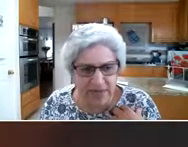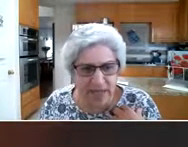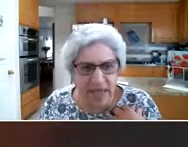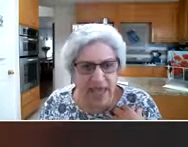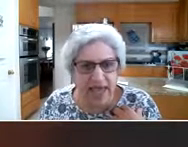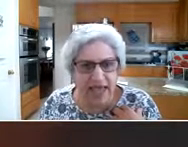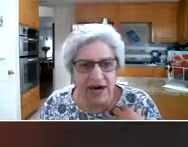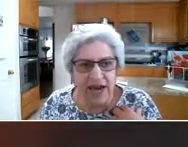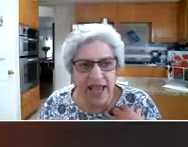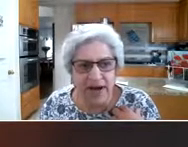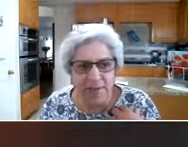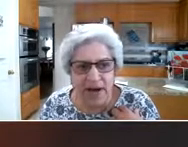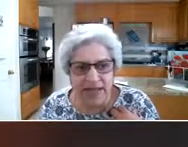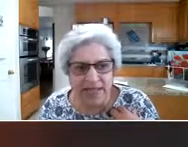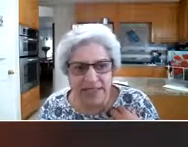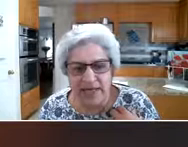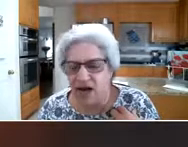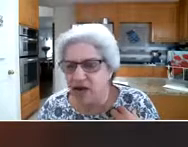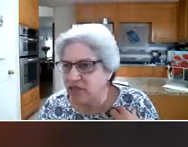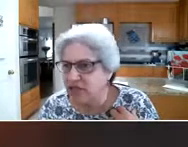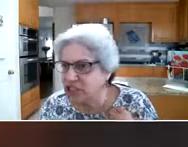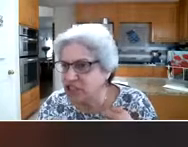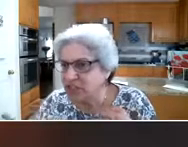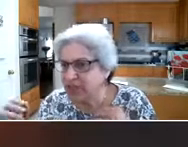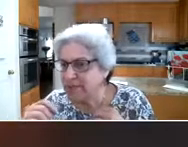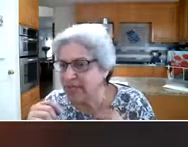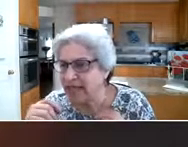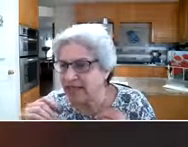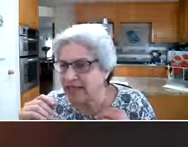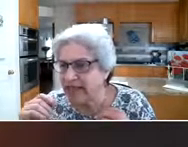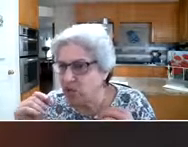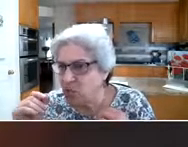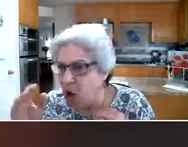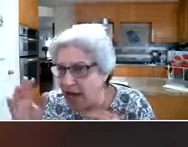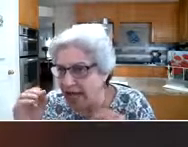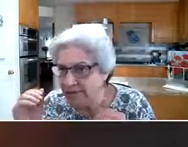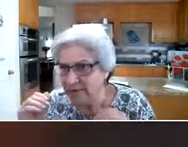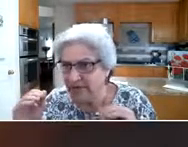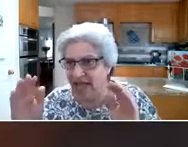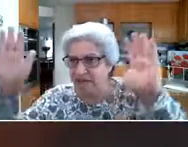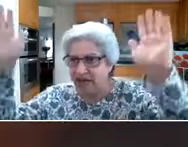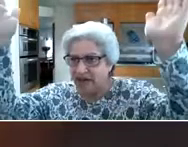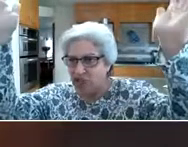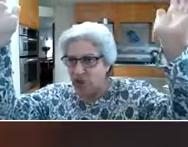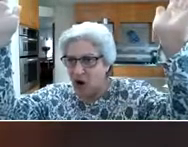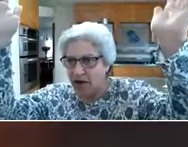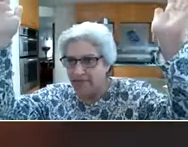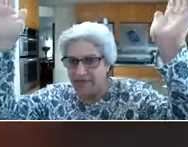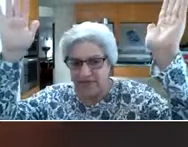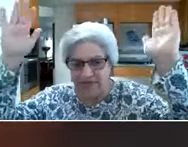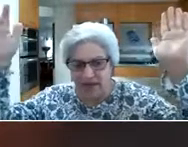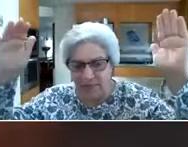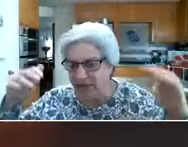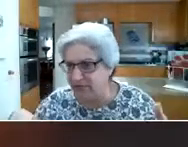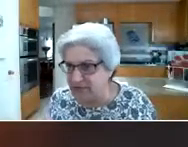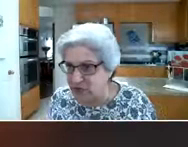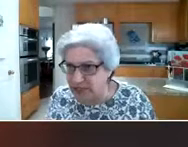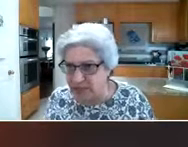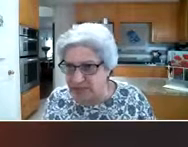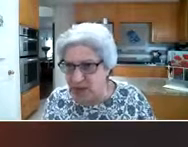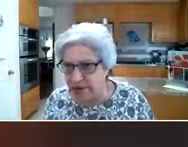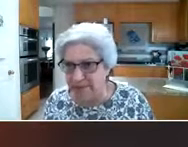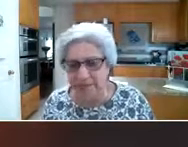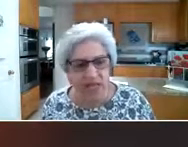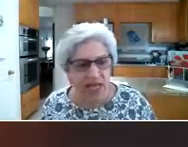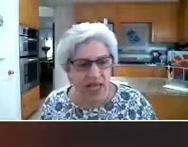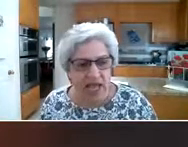antibodies. And our antibodies are shaped like the letter Y. They have kind of two arms at the top and a foot